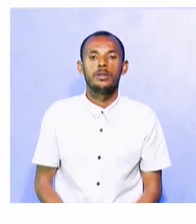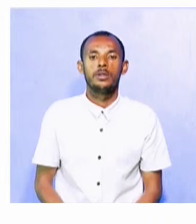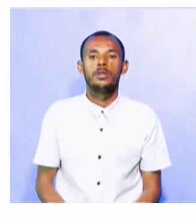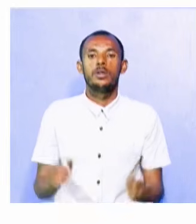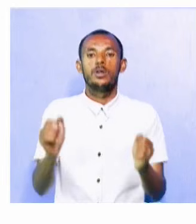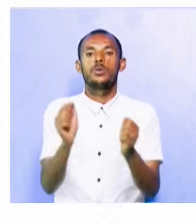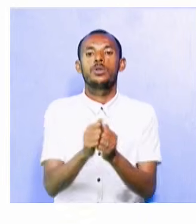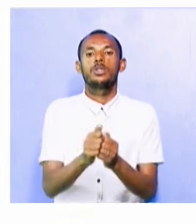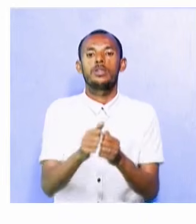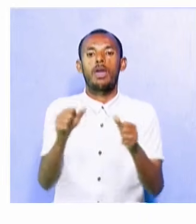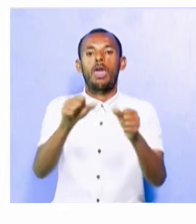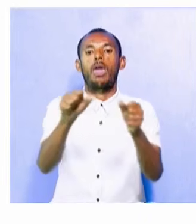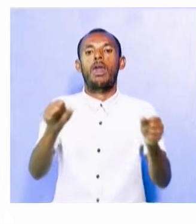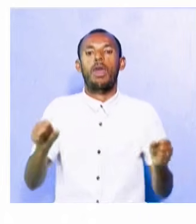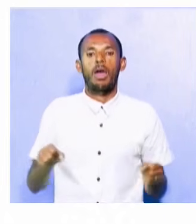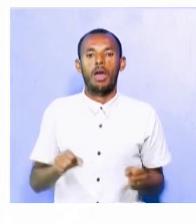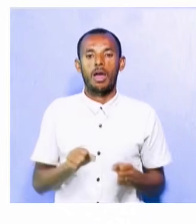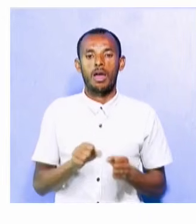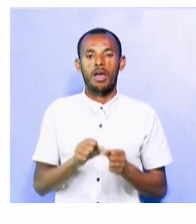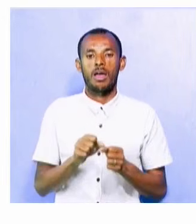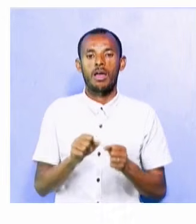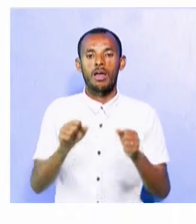with area